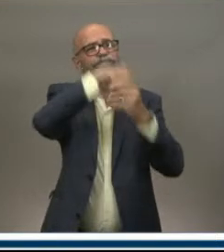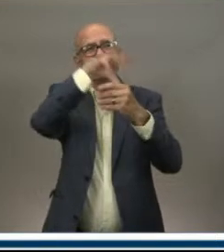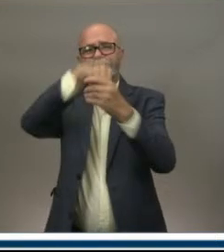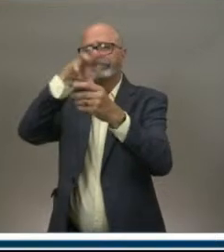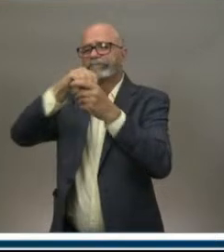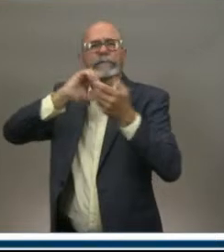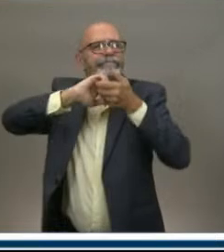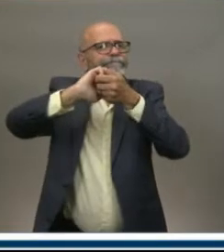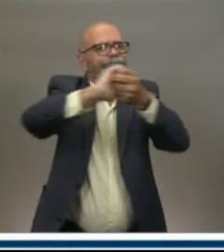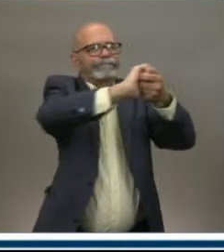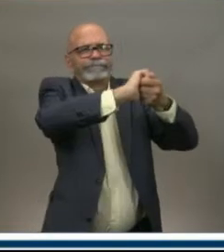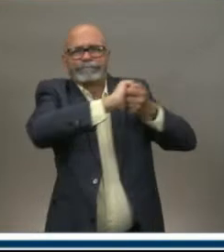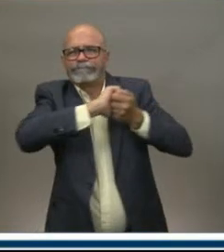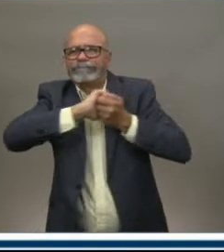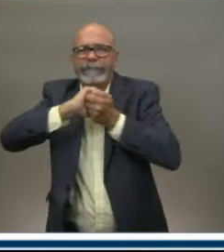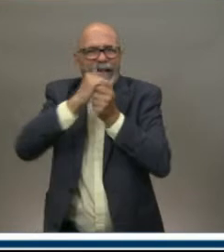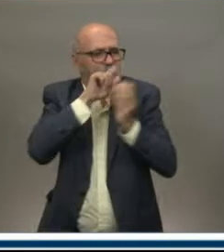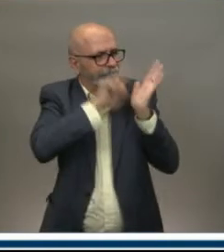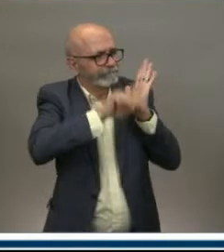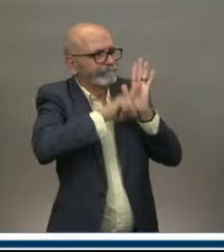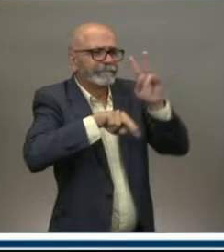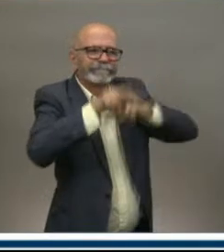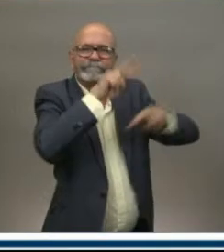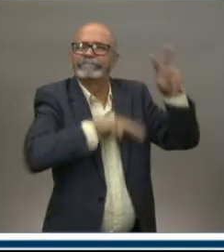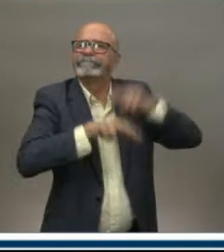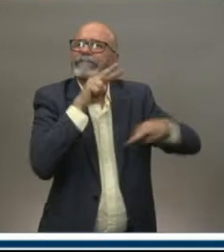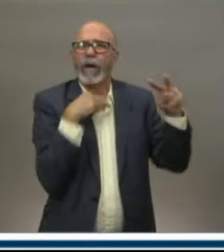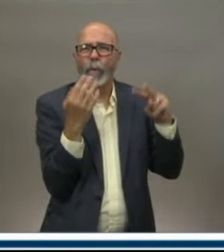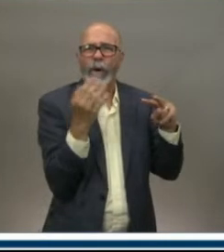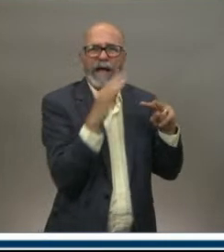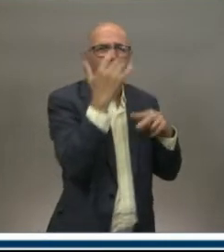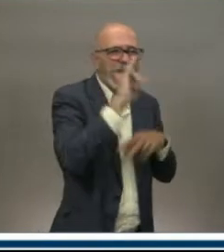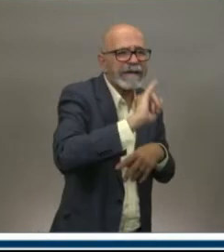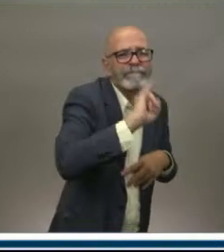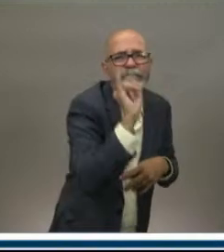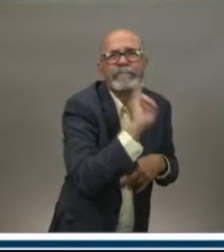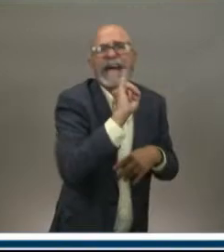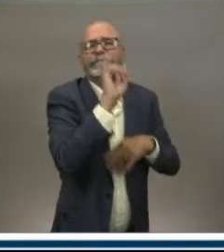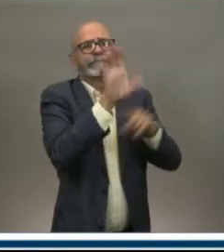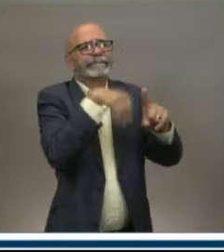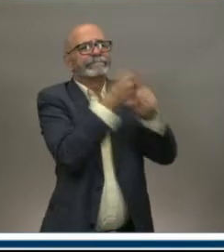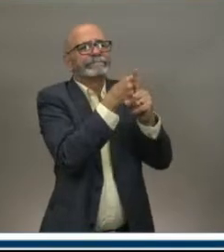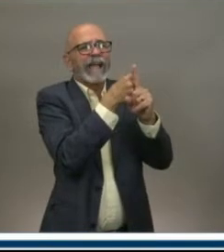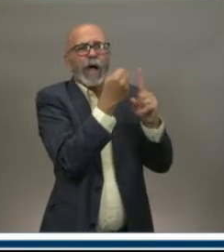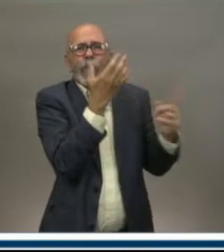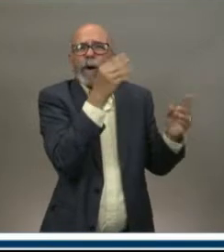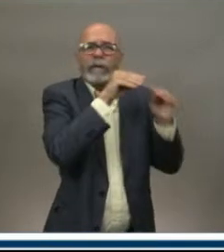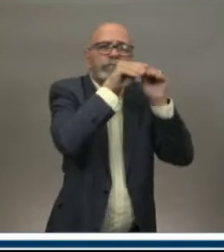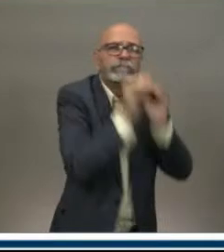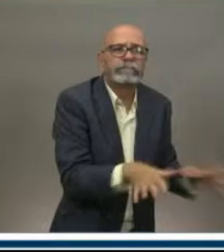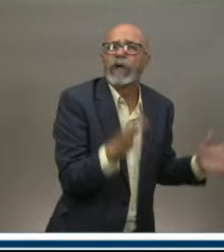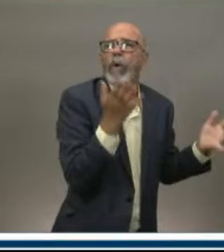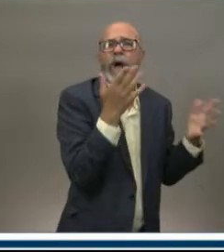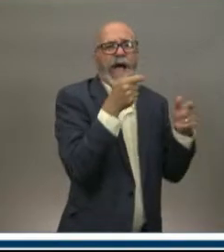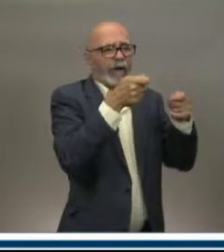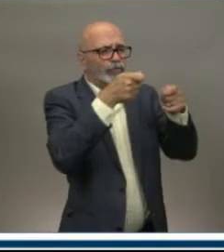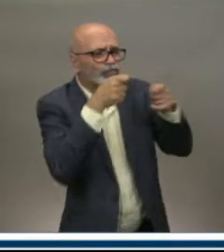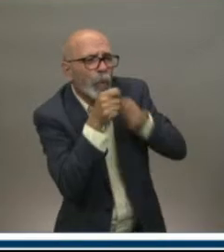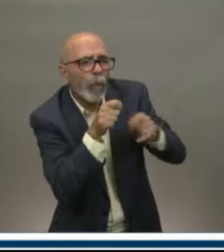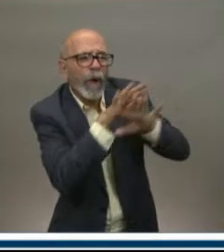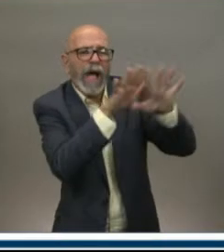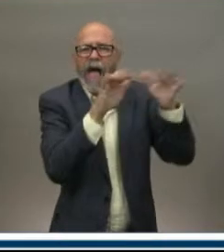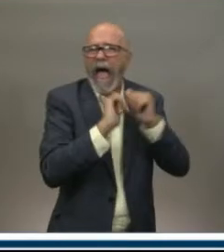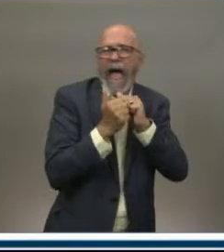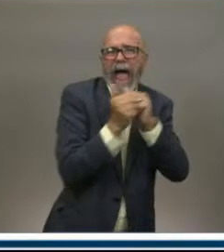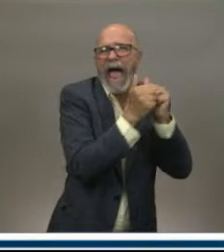review of infection prevention and control measures within the broader long-term care sector. Together,